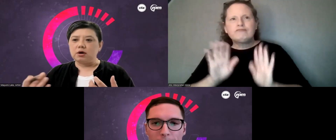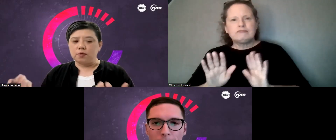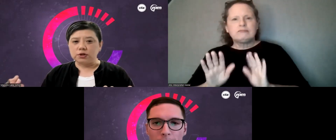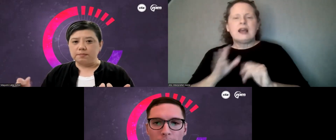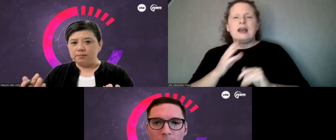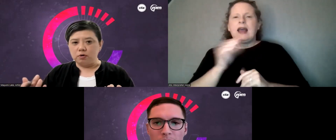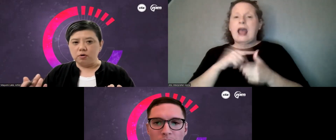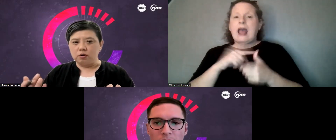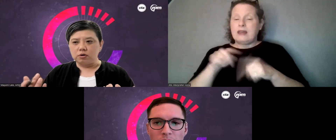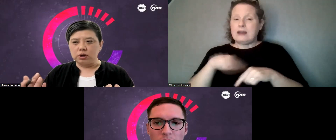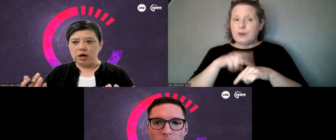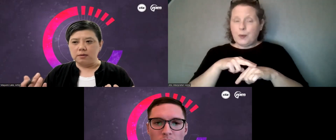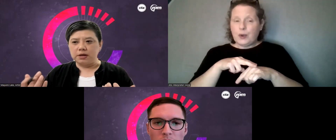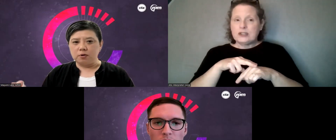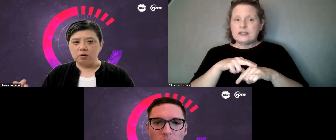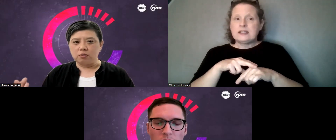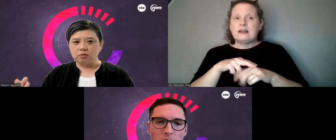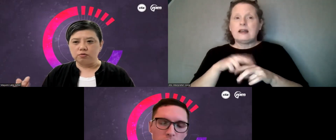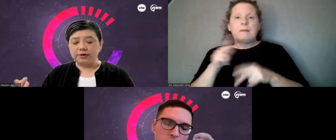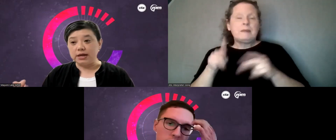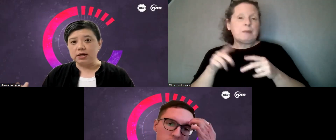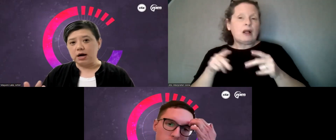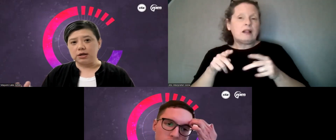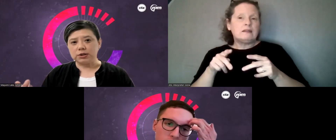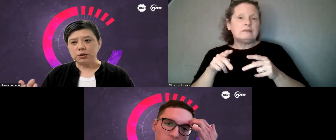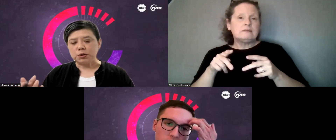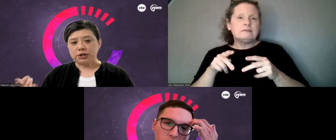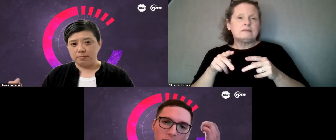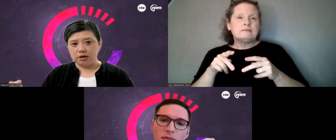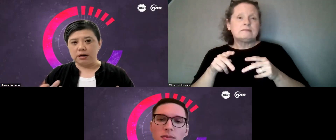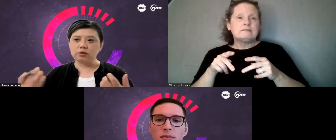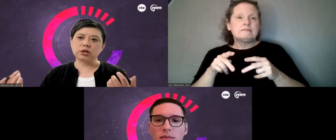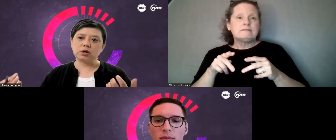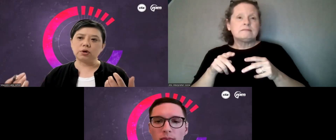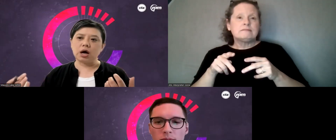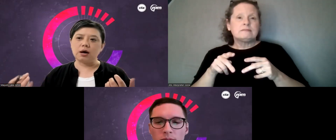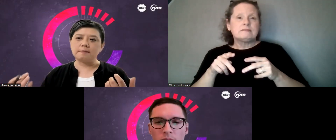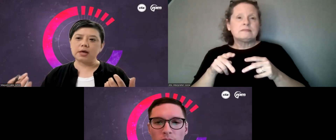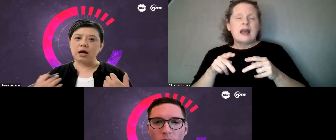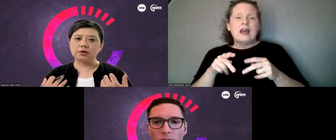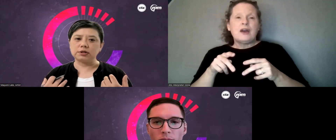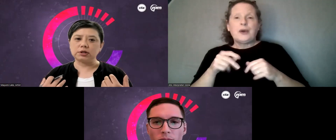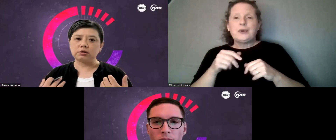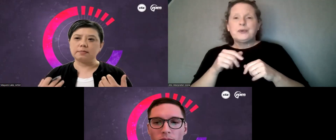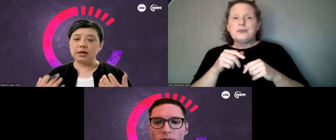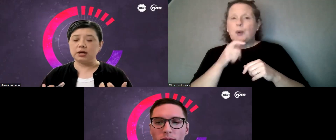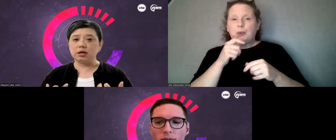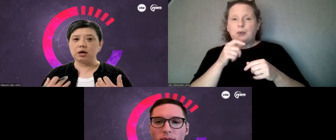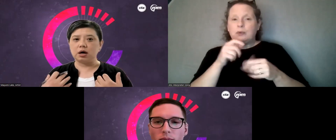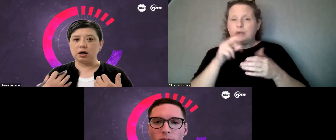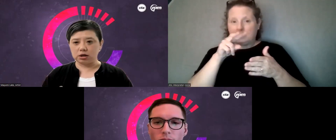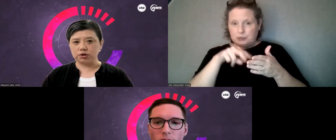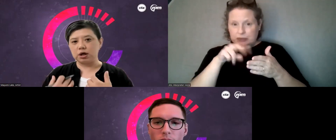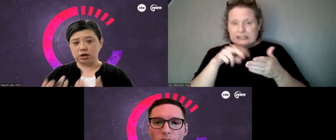but then of course the people who read artist statement, right? Those are I was, the